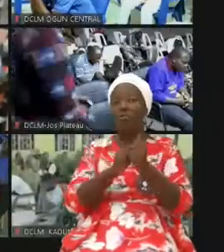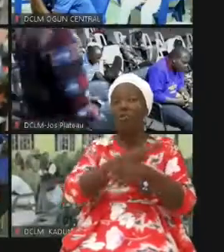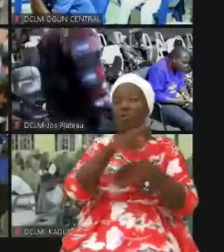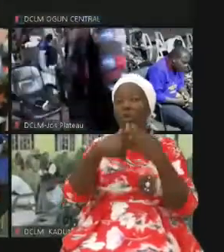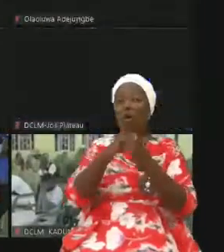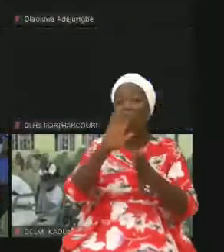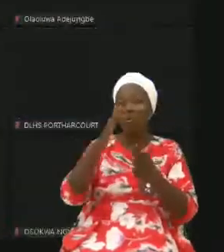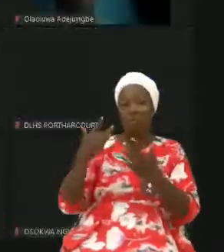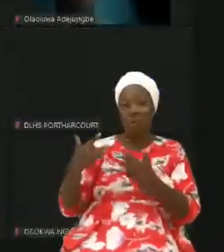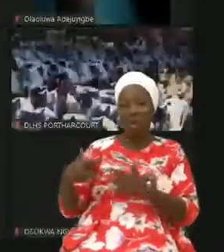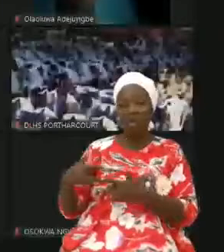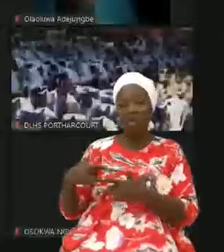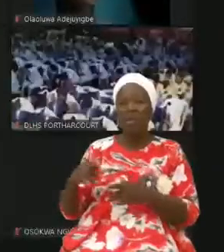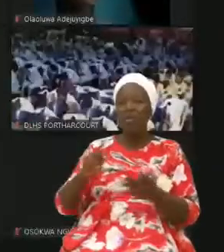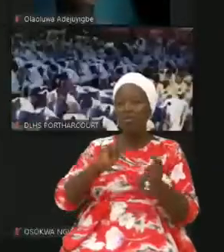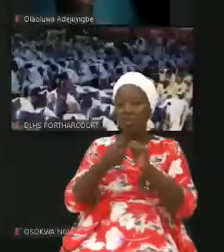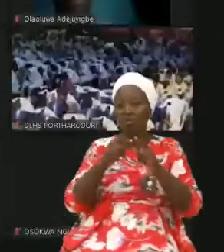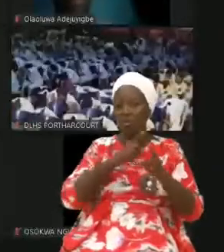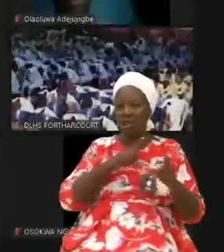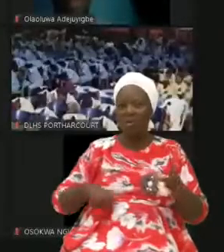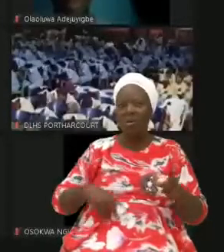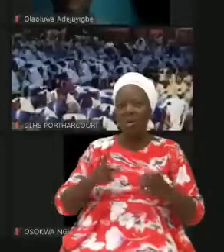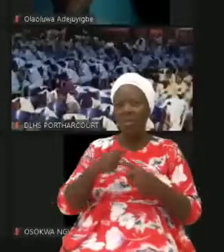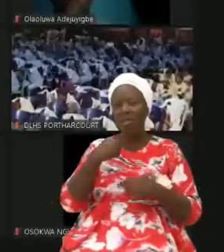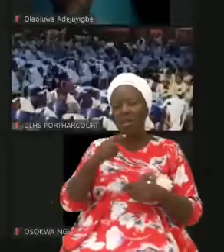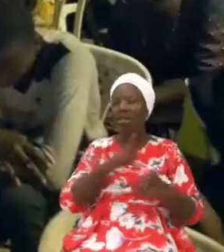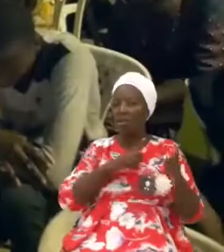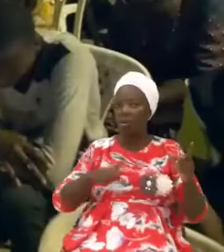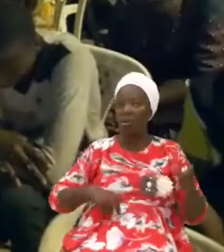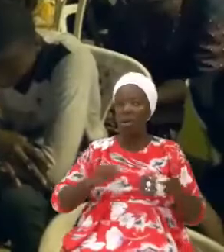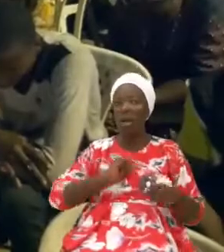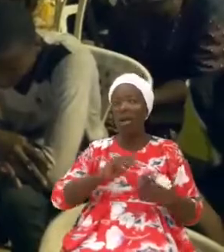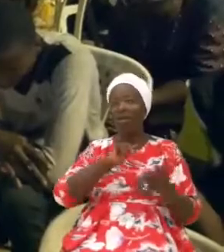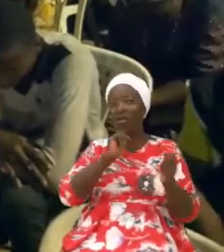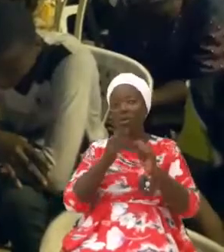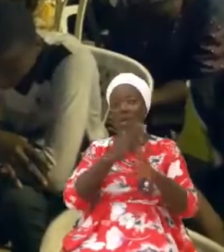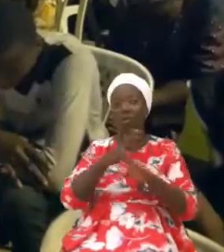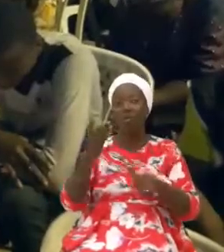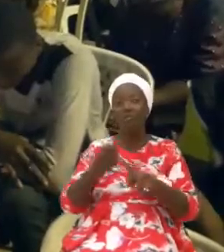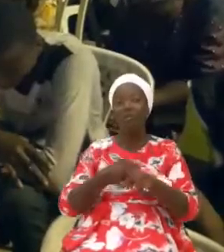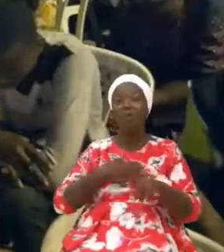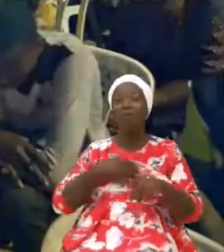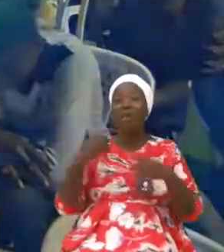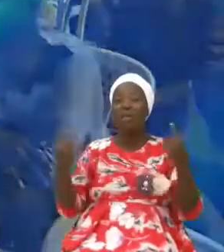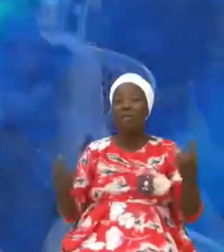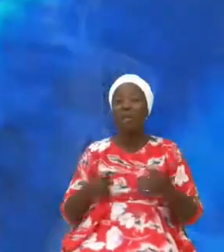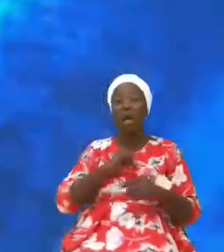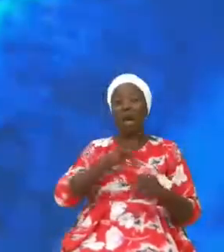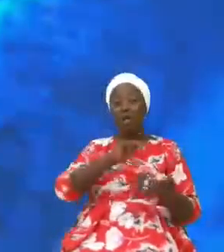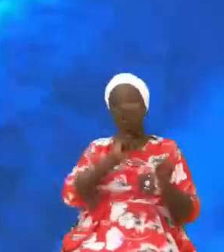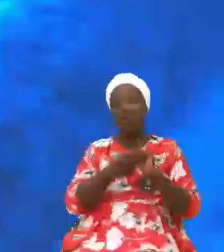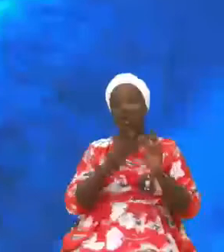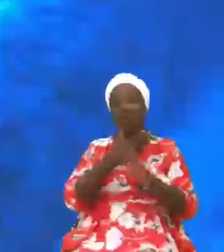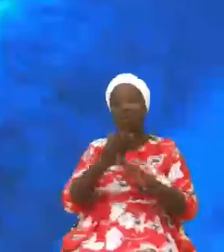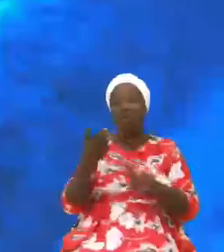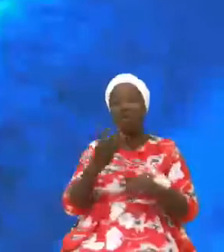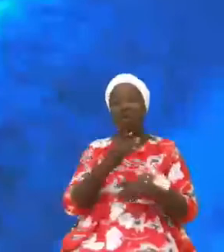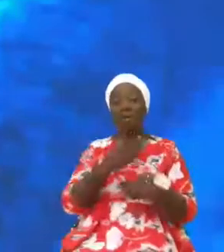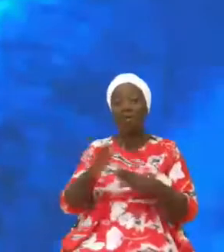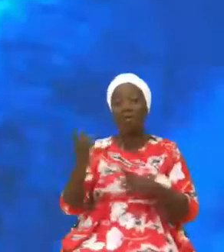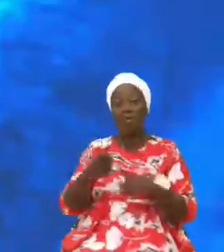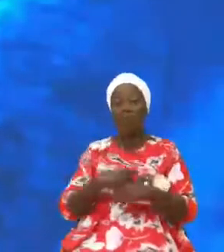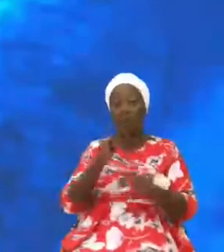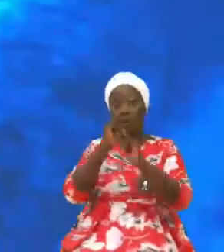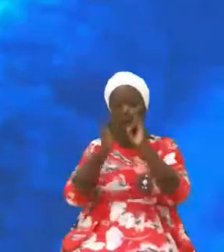unto me with all your heart. Turn to the Lord and say, Lord, I turn away from my sin. I turn